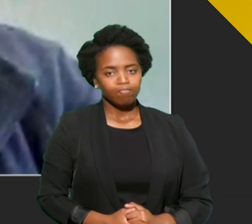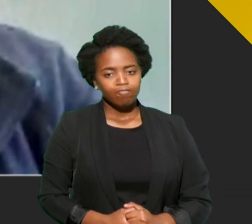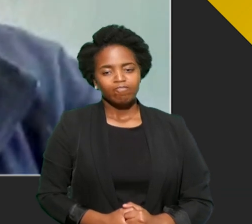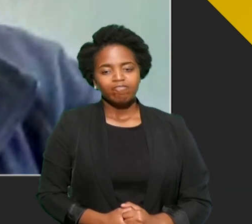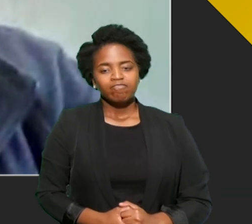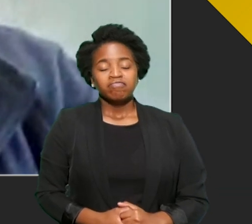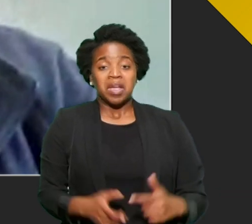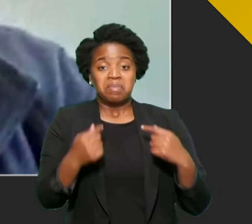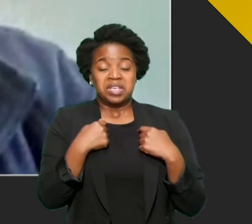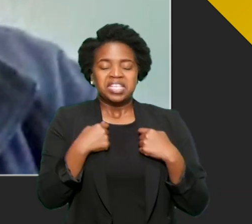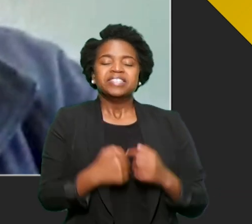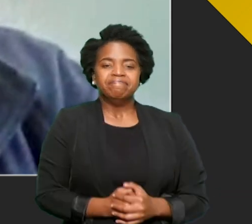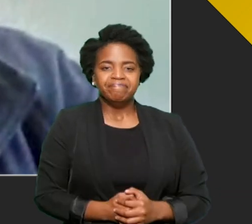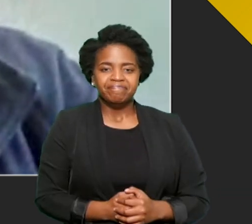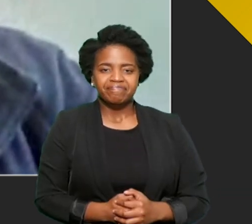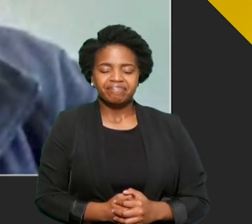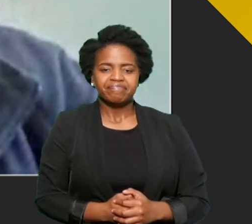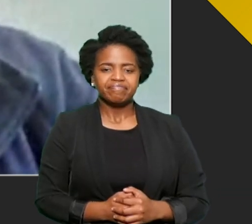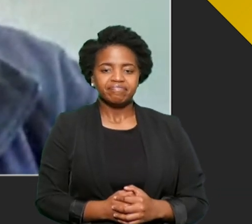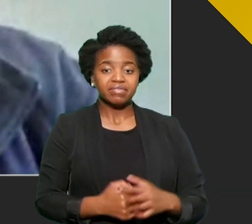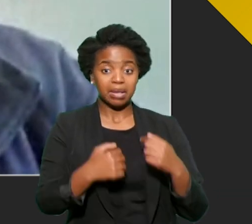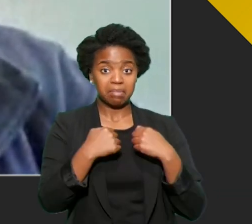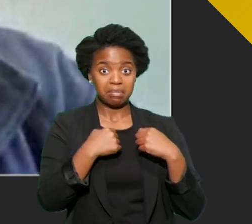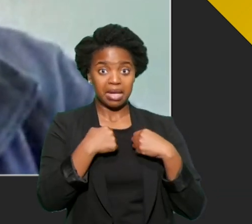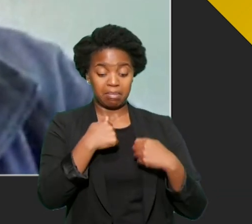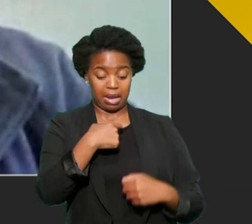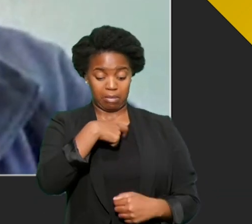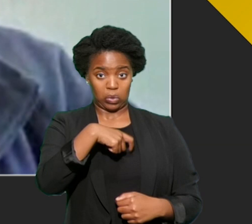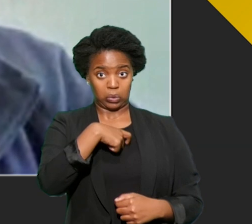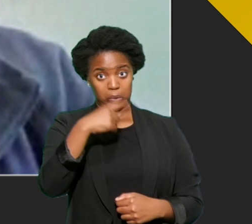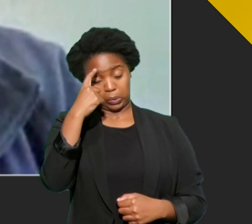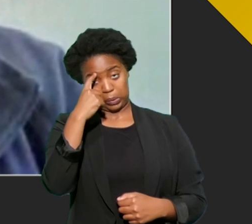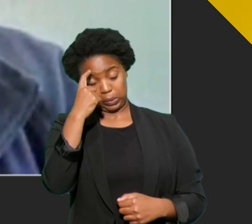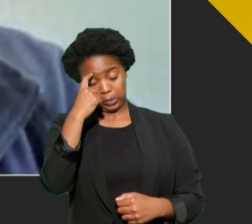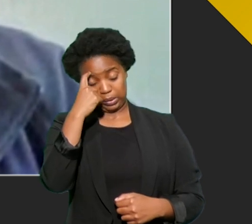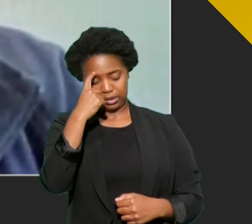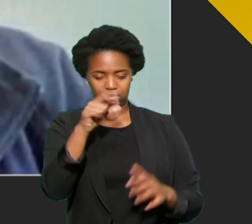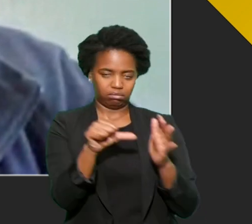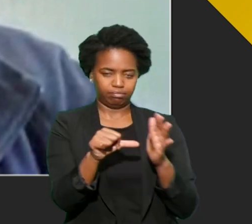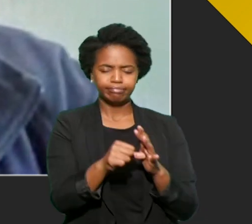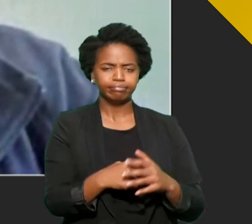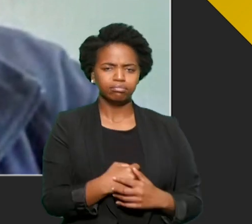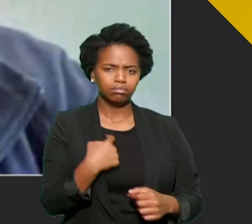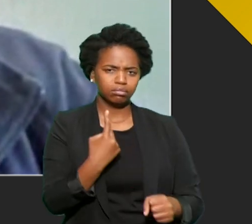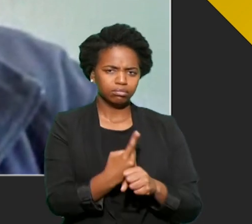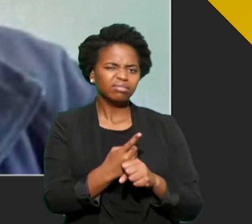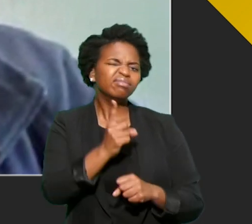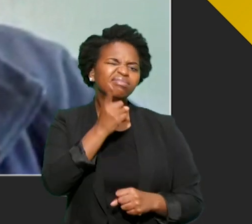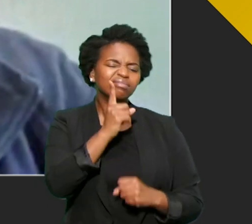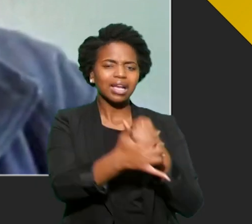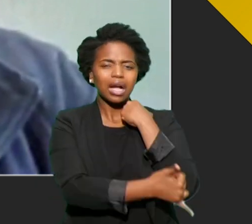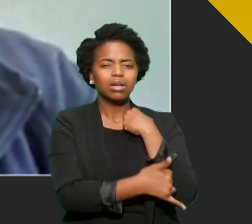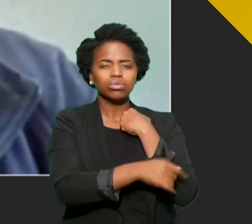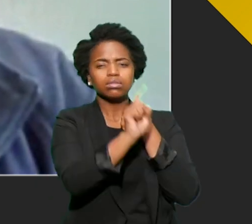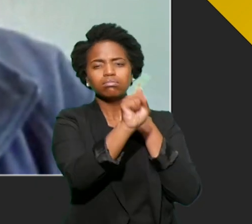the leading international bodies for their comments. So it's not my personal views that's the most important. So if you look, for example, at